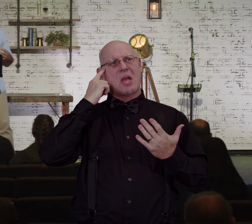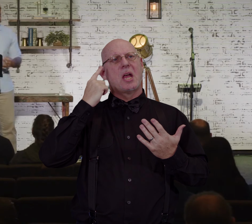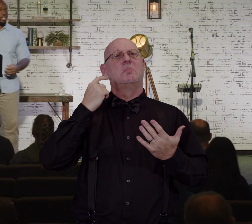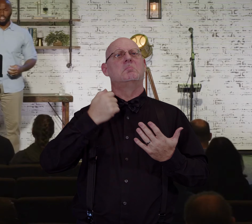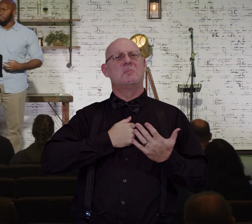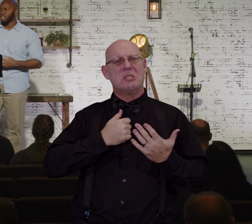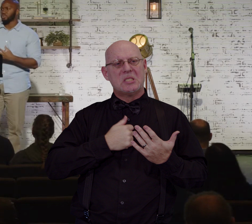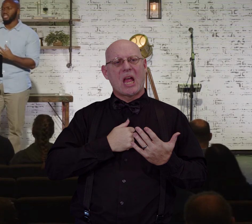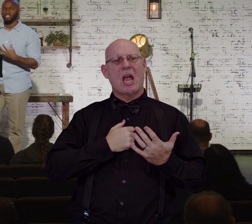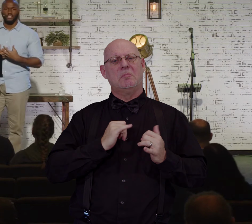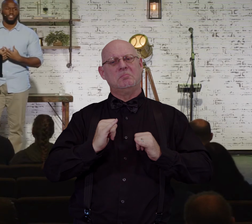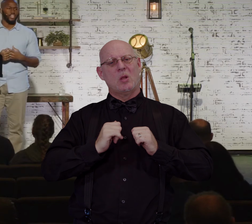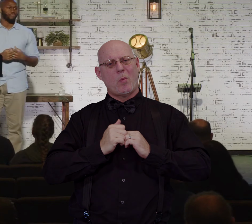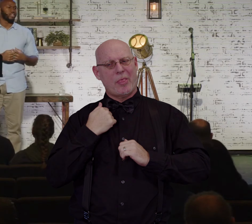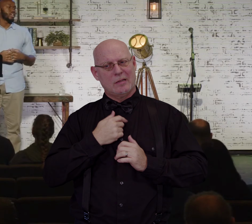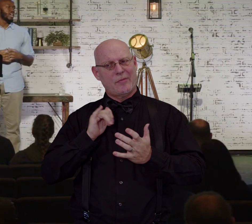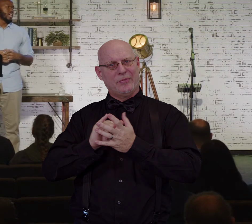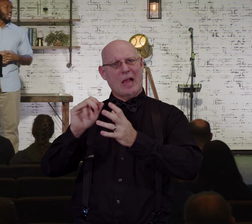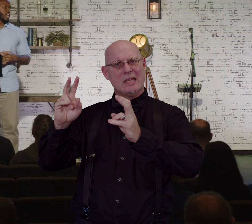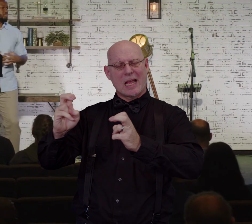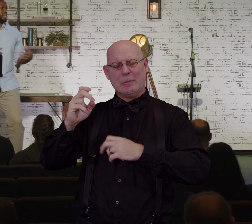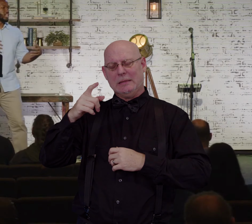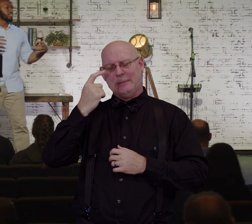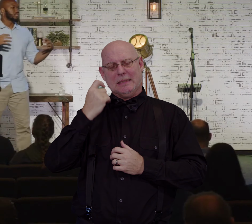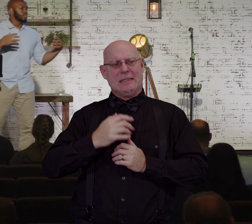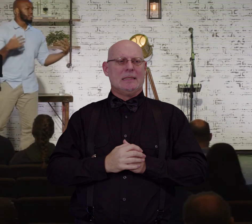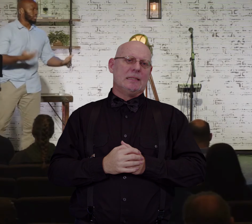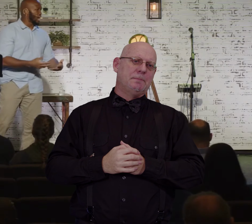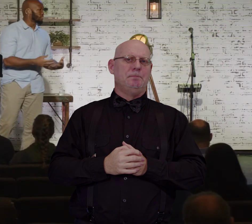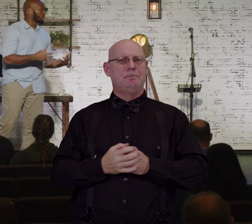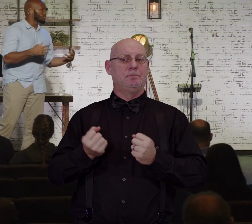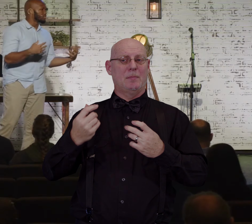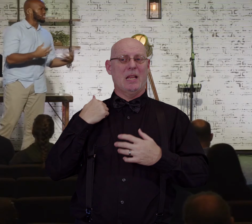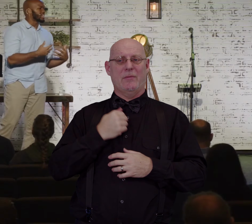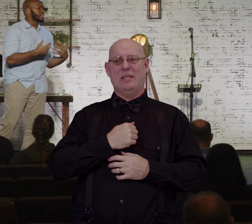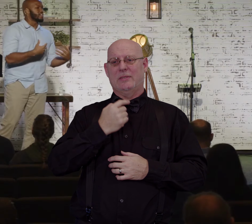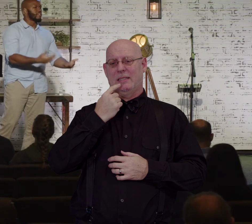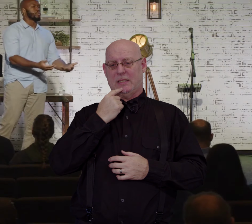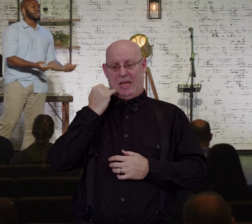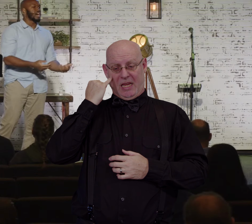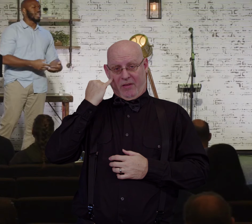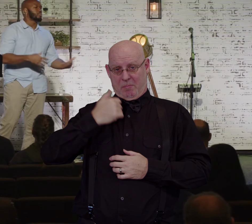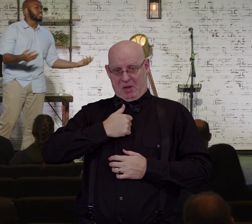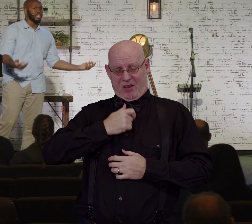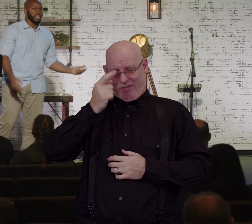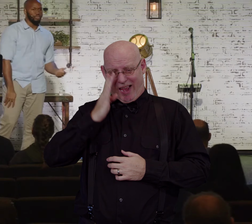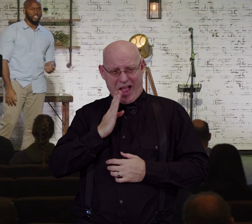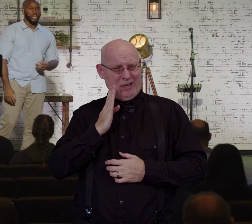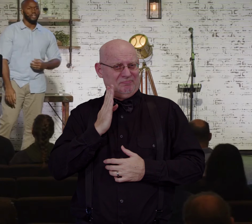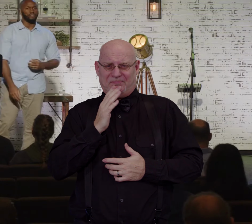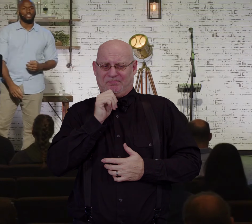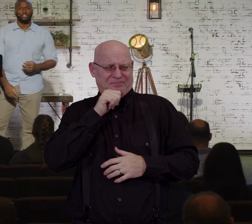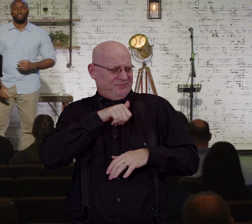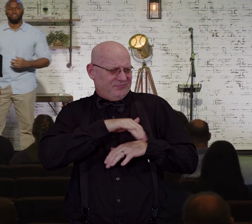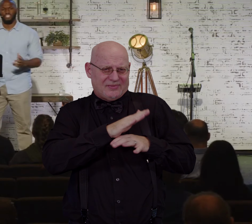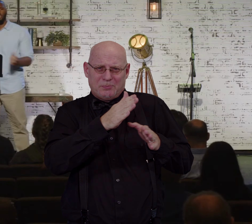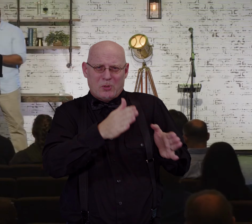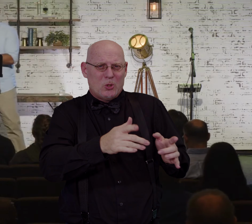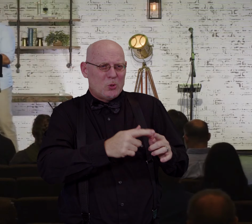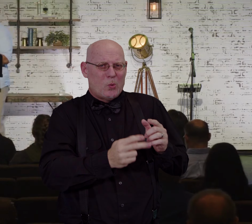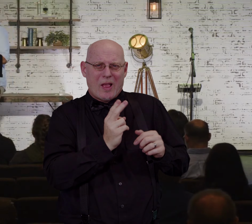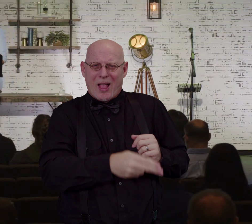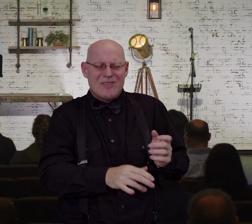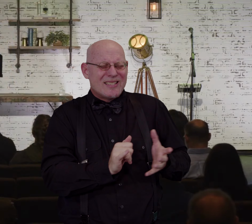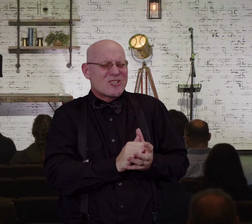does resonate so much with us, that statement, is because for a lot of us, we would say, if I were God, I wouldn't send anyone to hell. That's